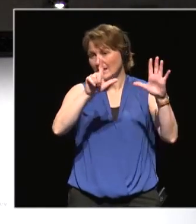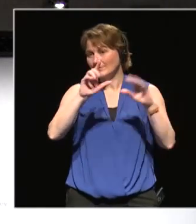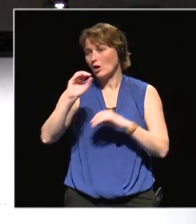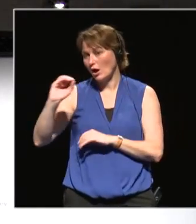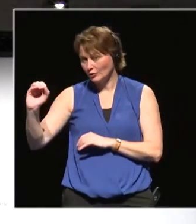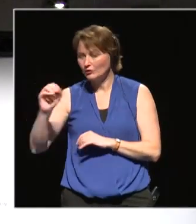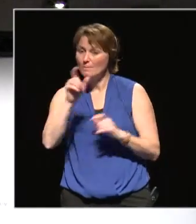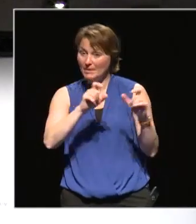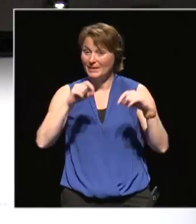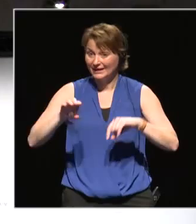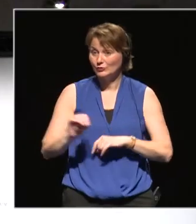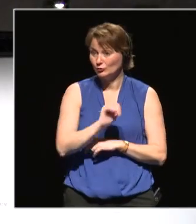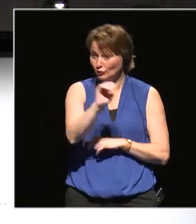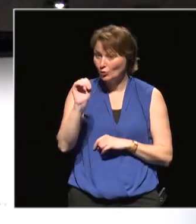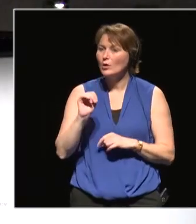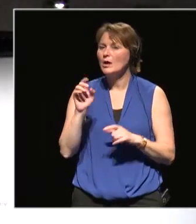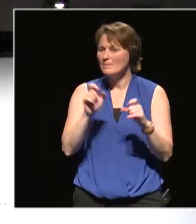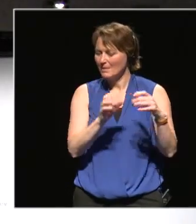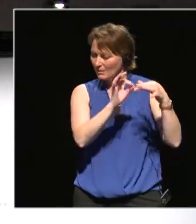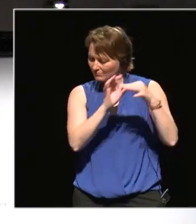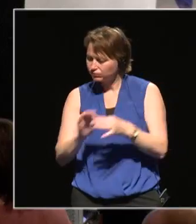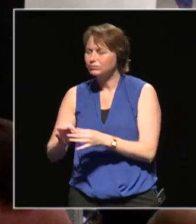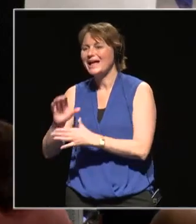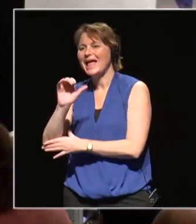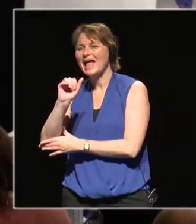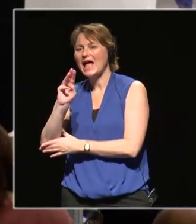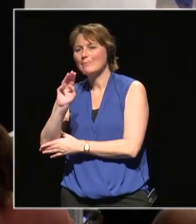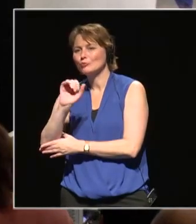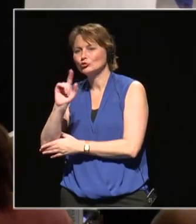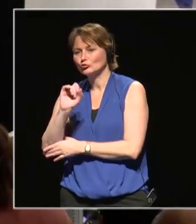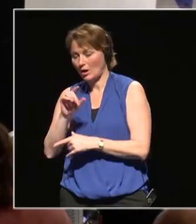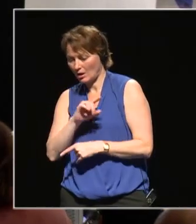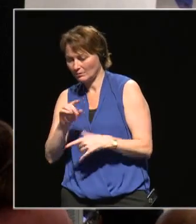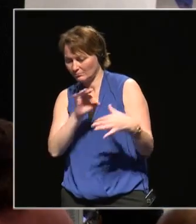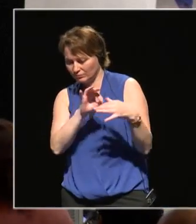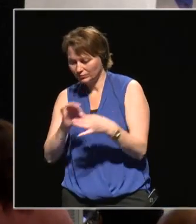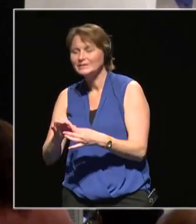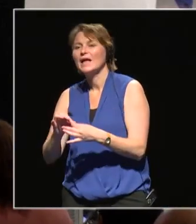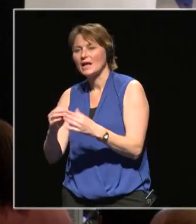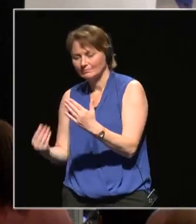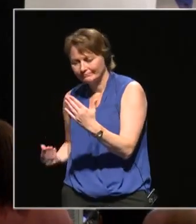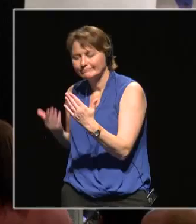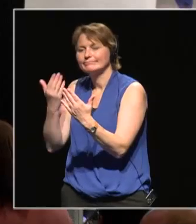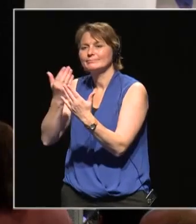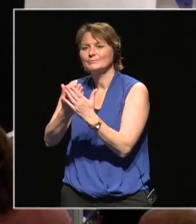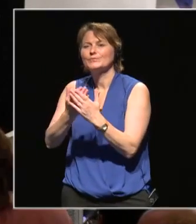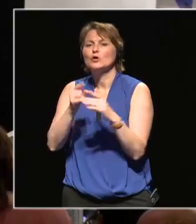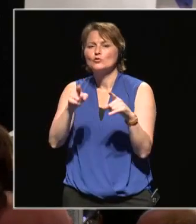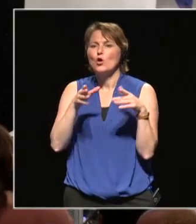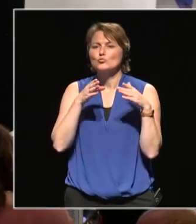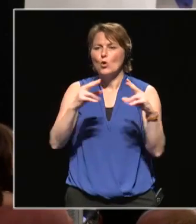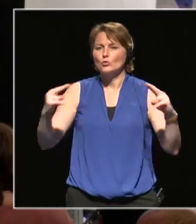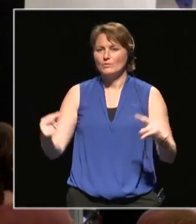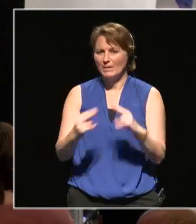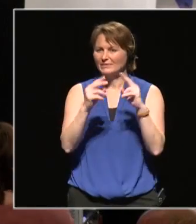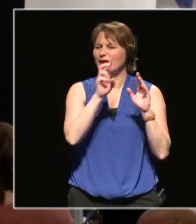in partnership with indigenous people in the Amazon basin. And they submitted their concrete action points to the Road of Paris, which you can find on our